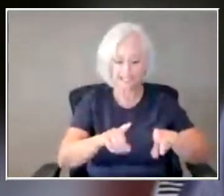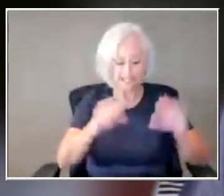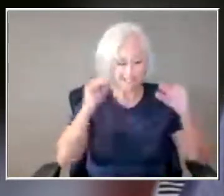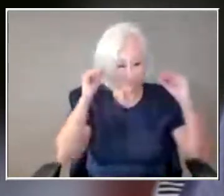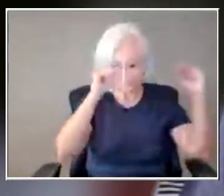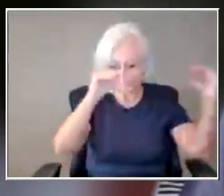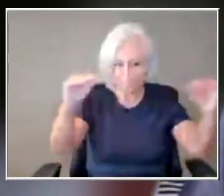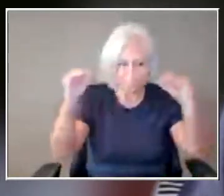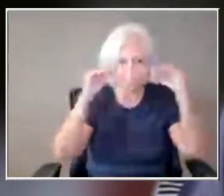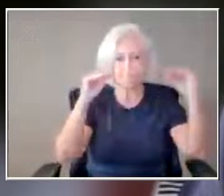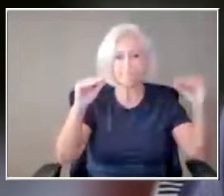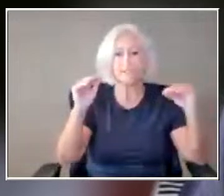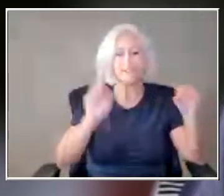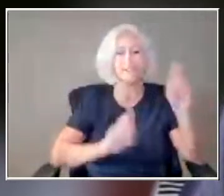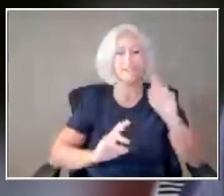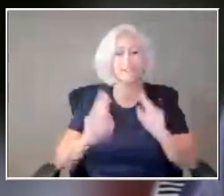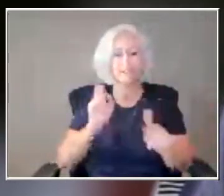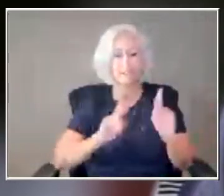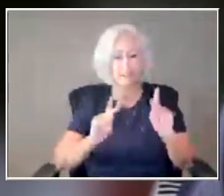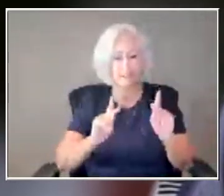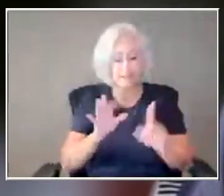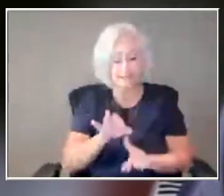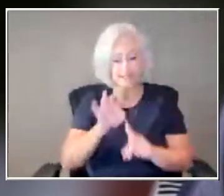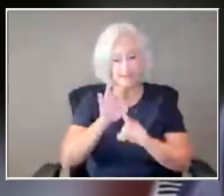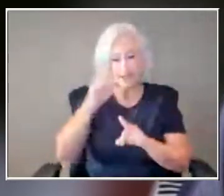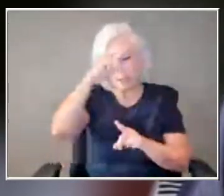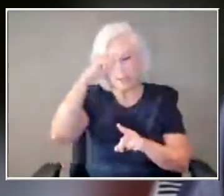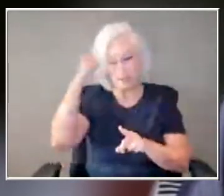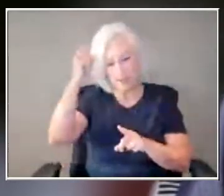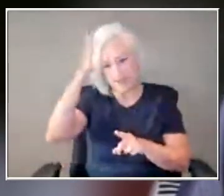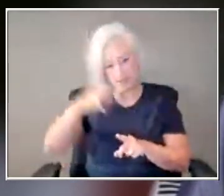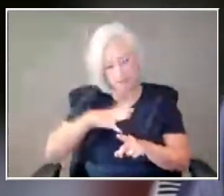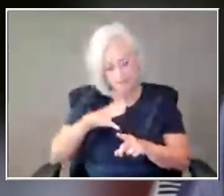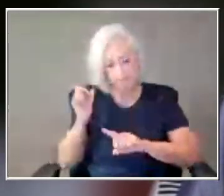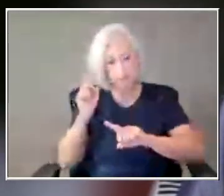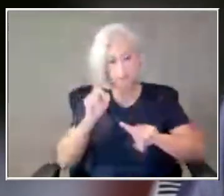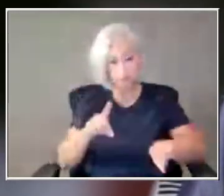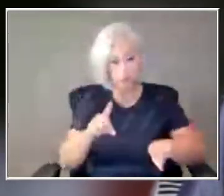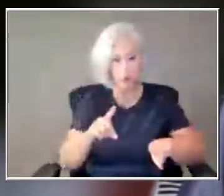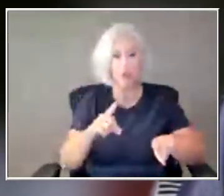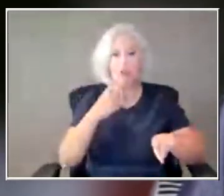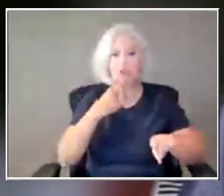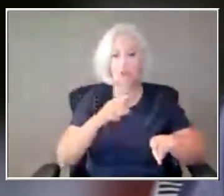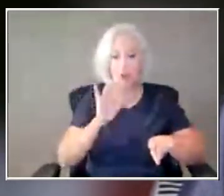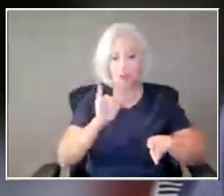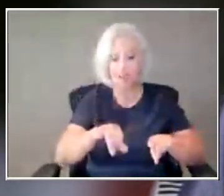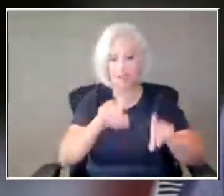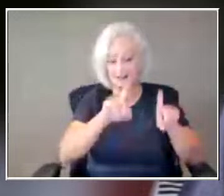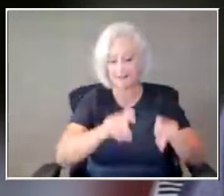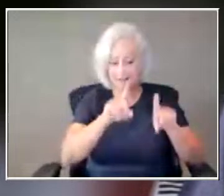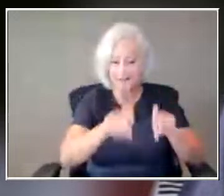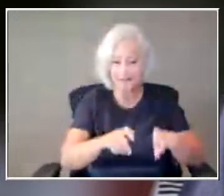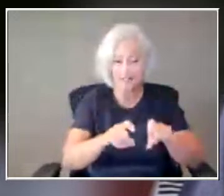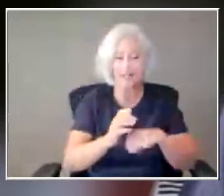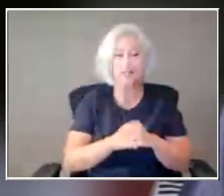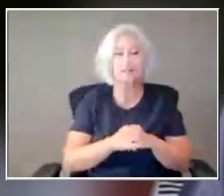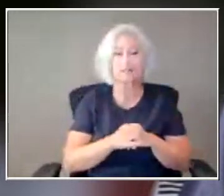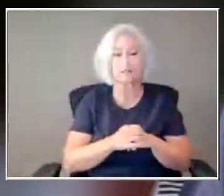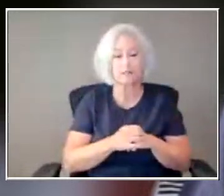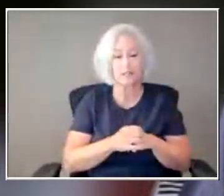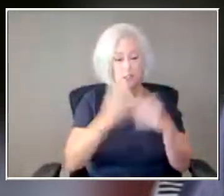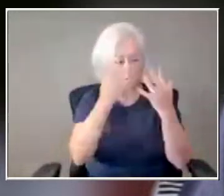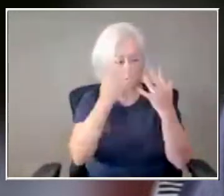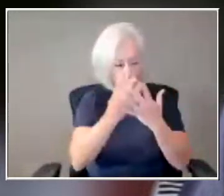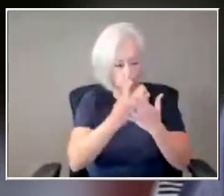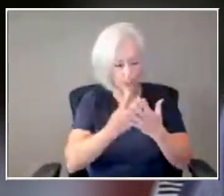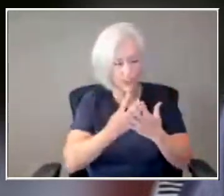especially men in the Black community, to get screened so that, again, it can be discovered